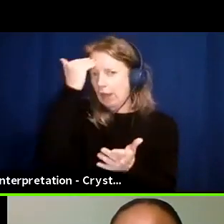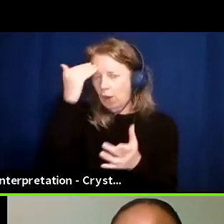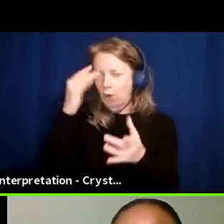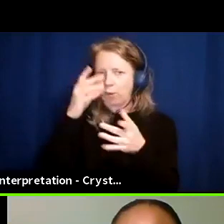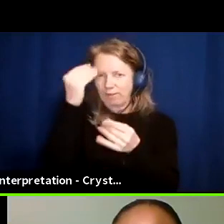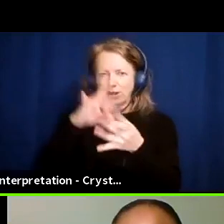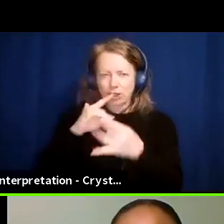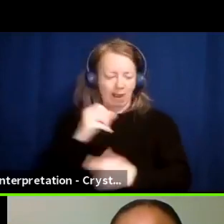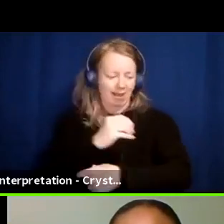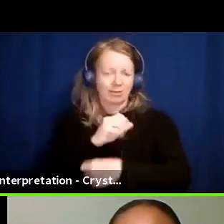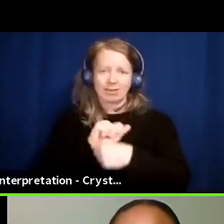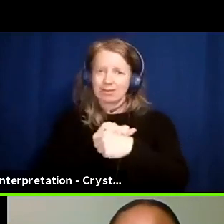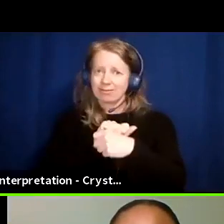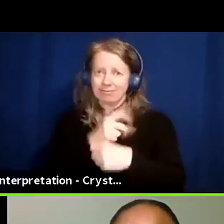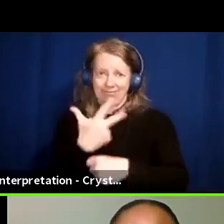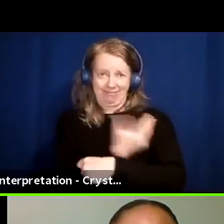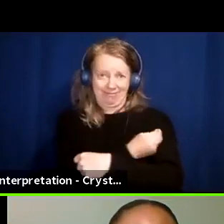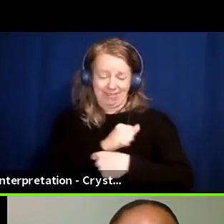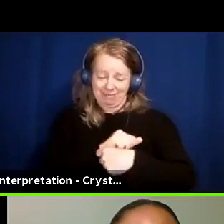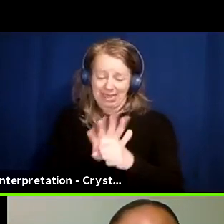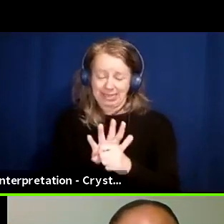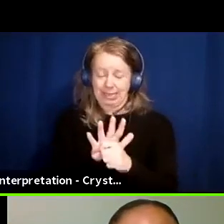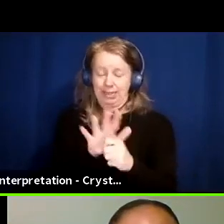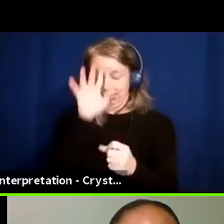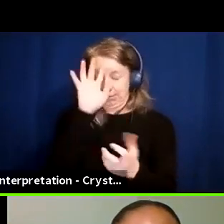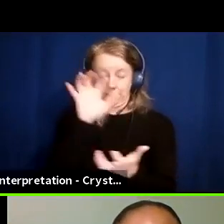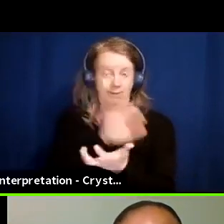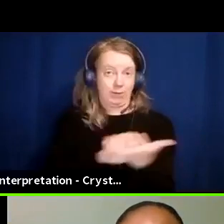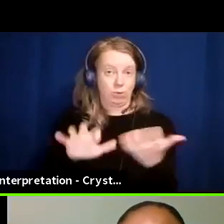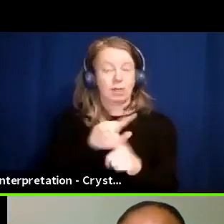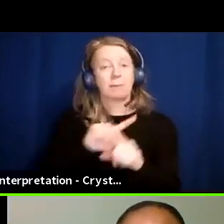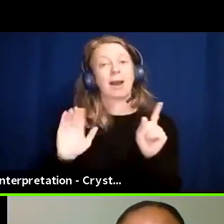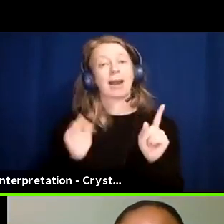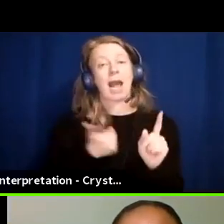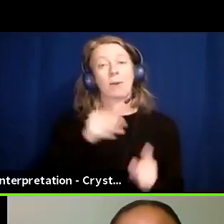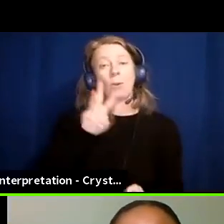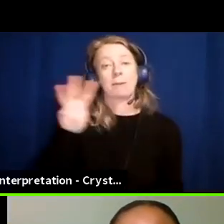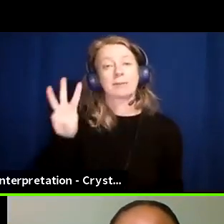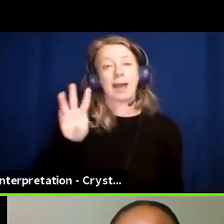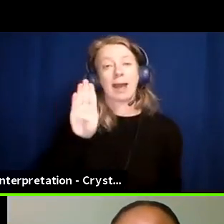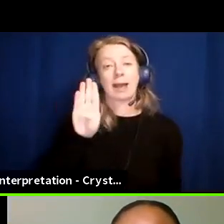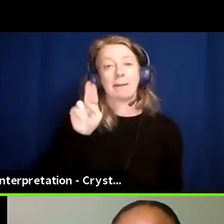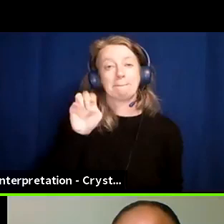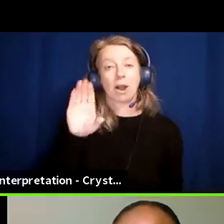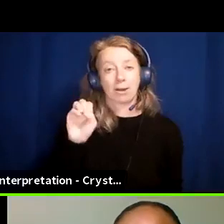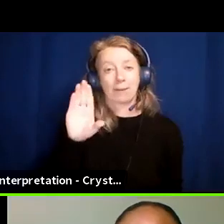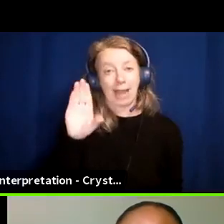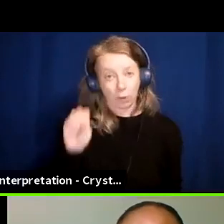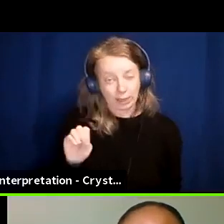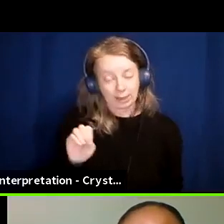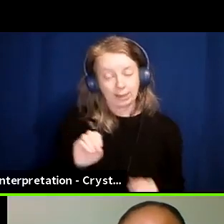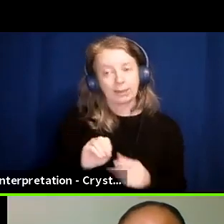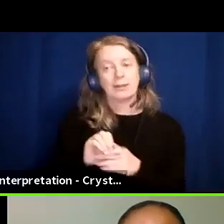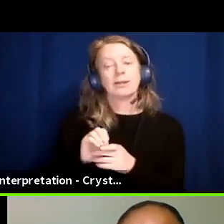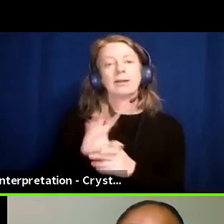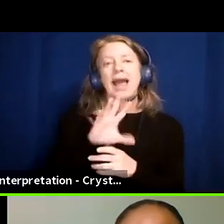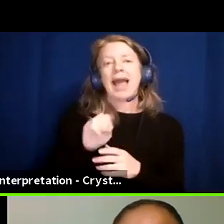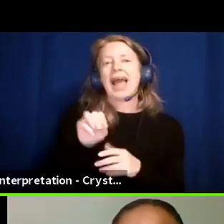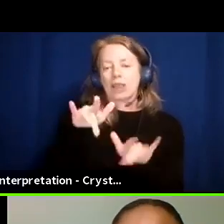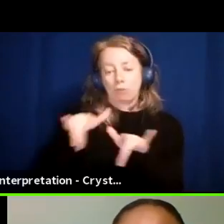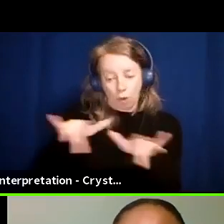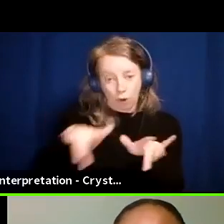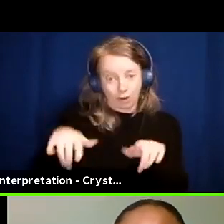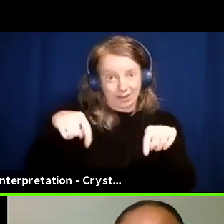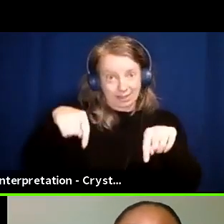of the things that we have available through the Buncombe County website, through these recordings, and also through the North Carolina